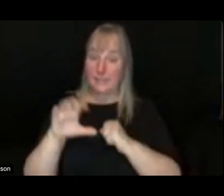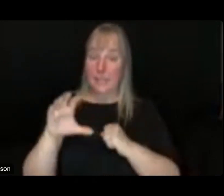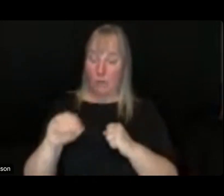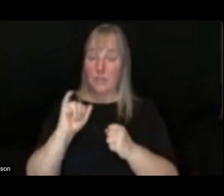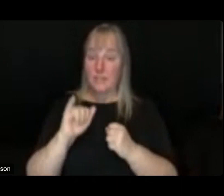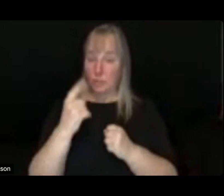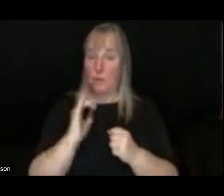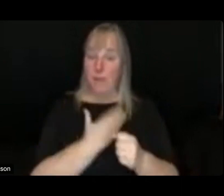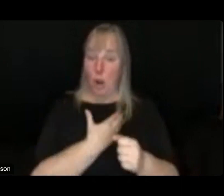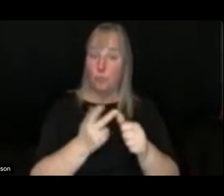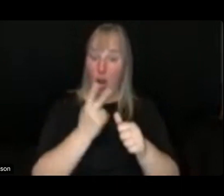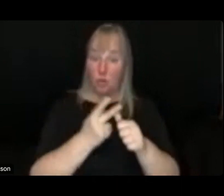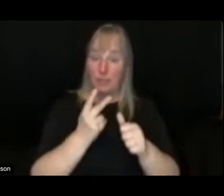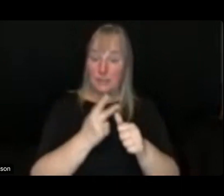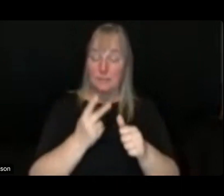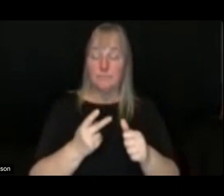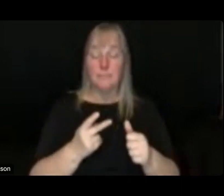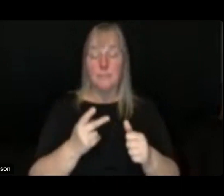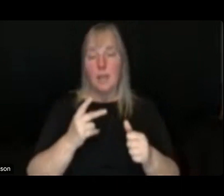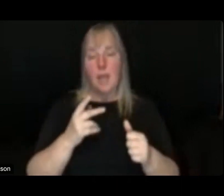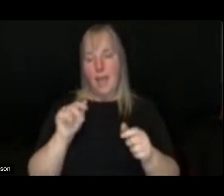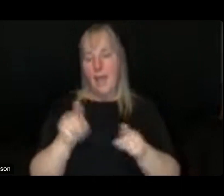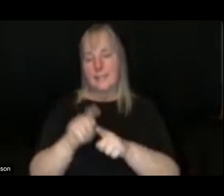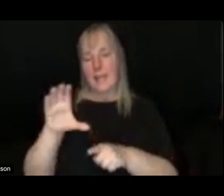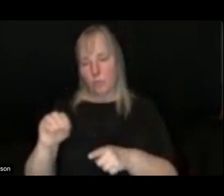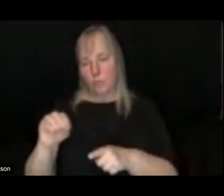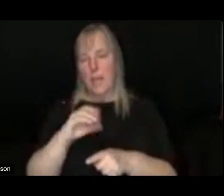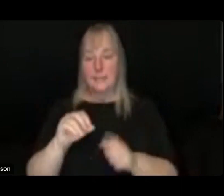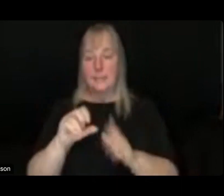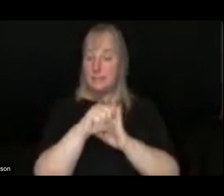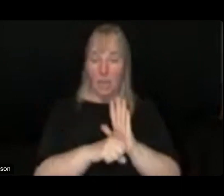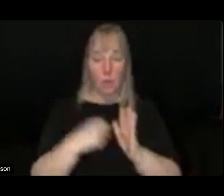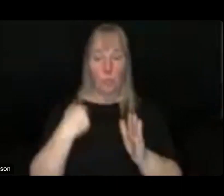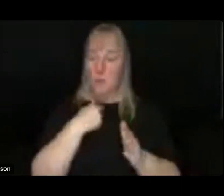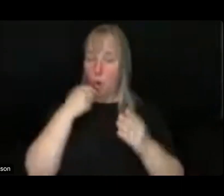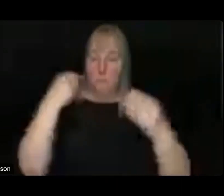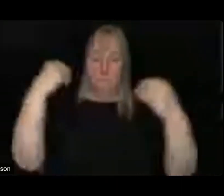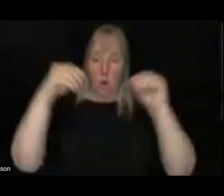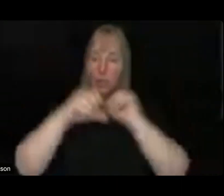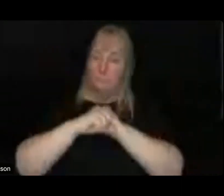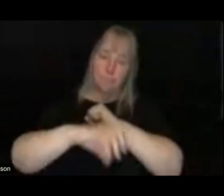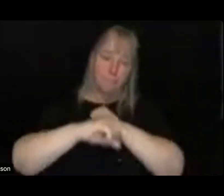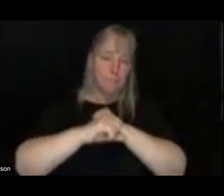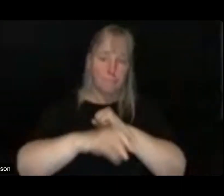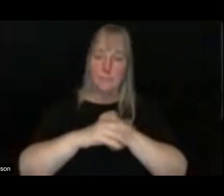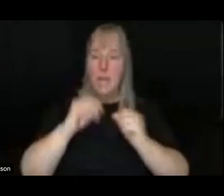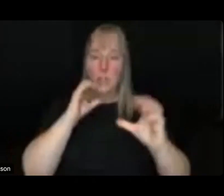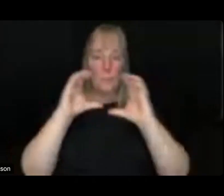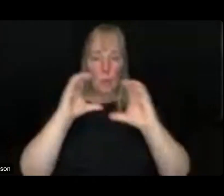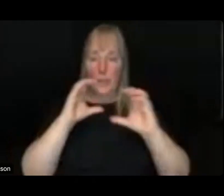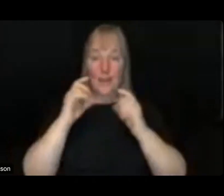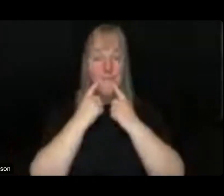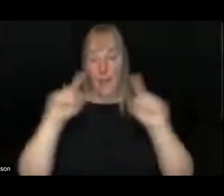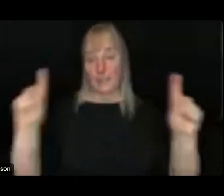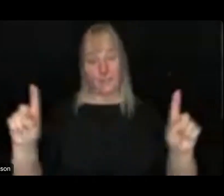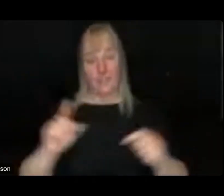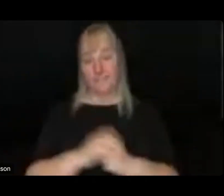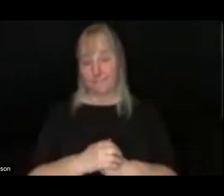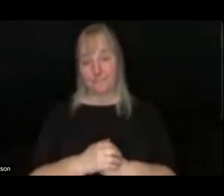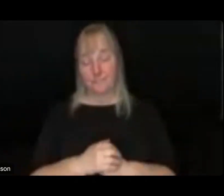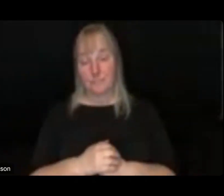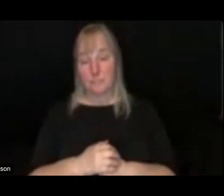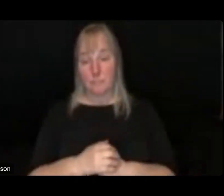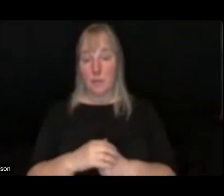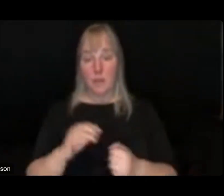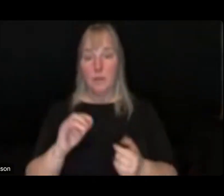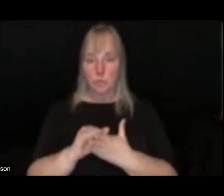think as a county and pretty much as a state, we don't really market and communicate effectively. So to kind of make people aware of all